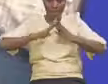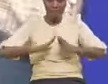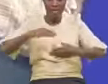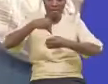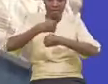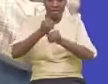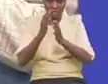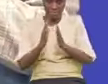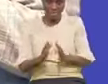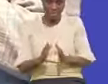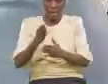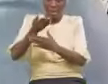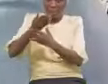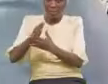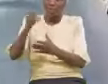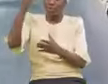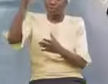odoma.